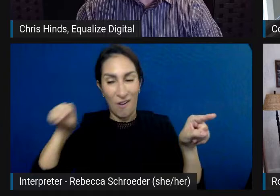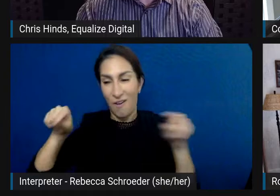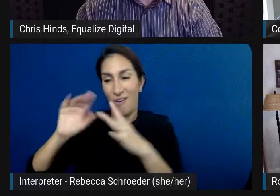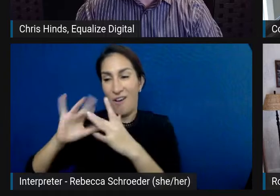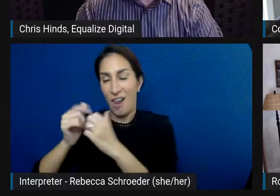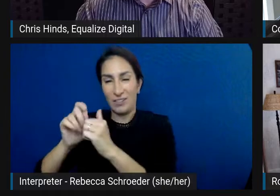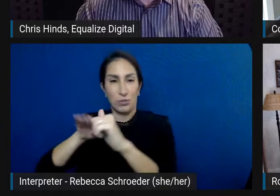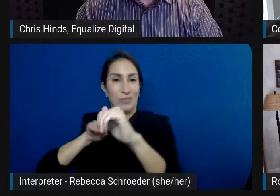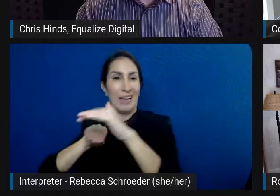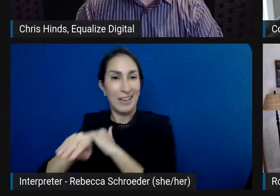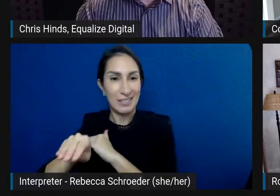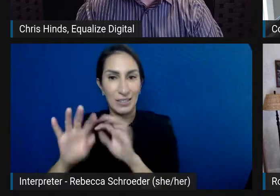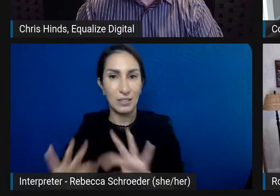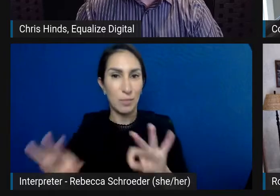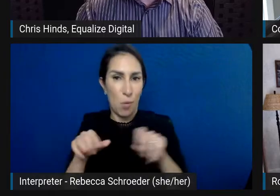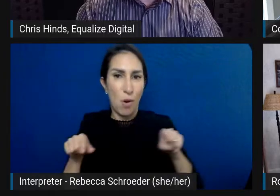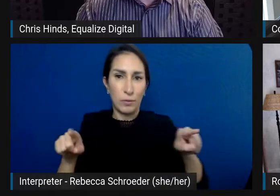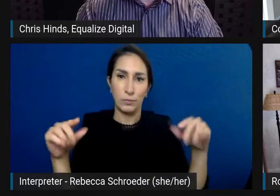these days?